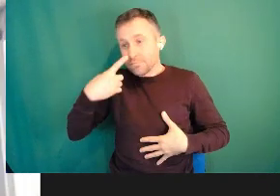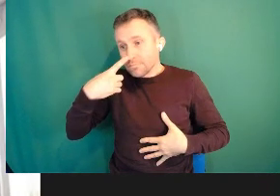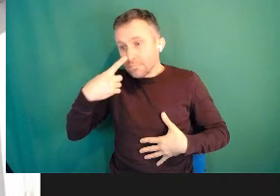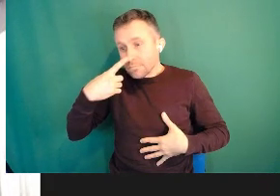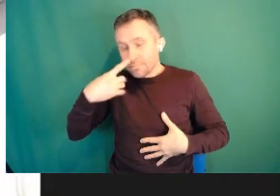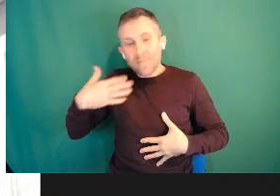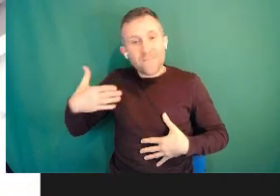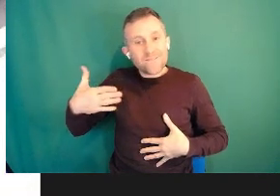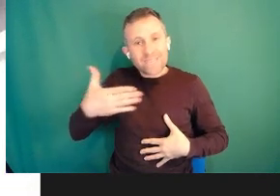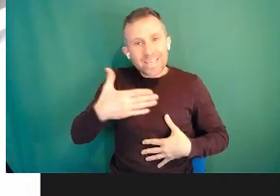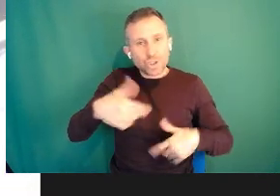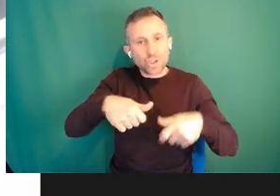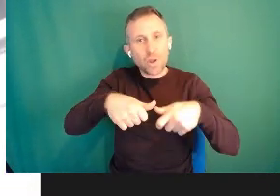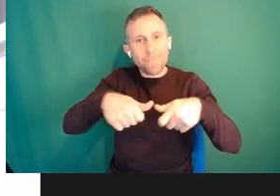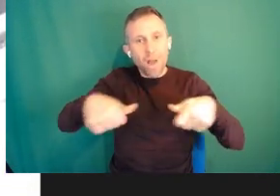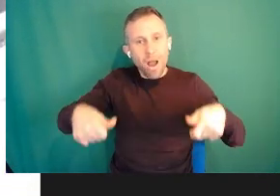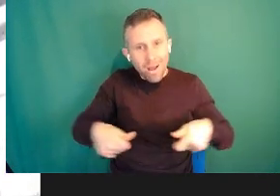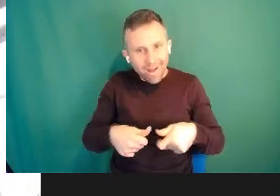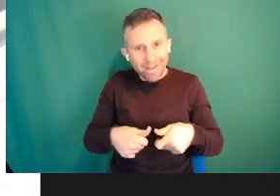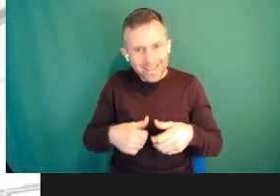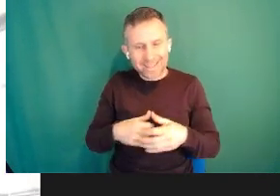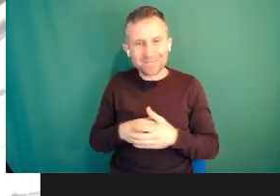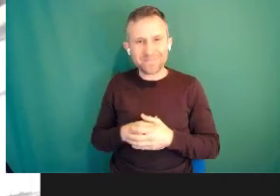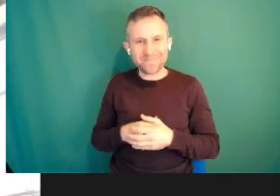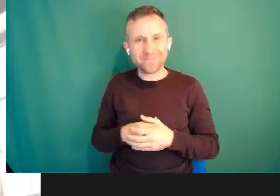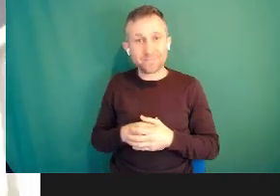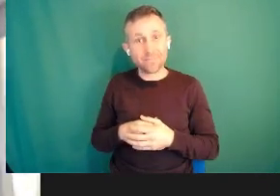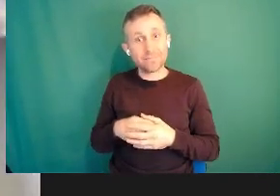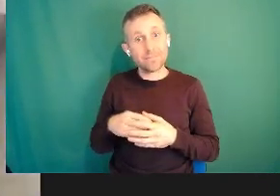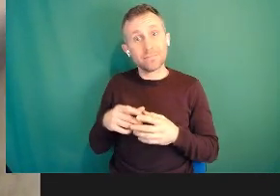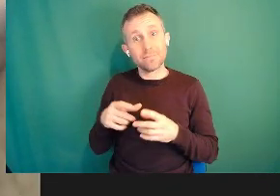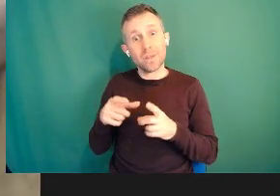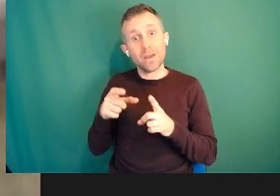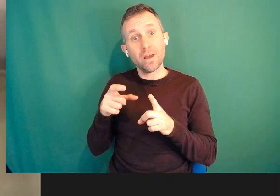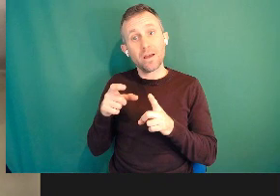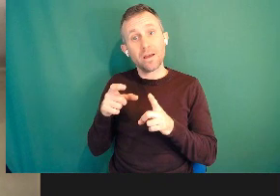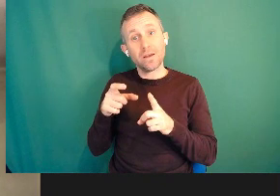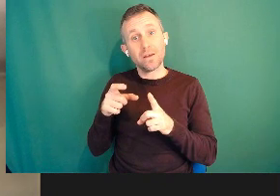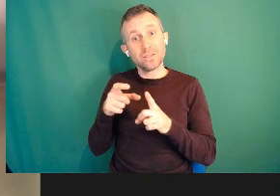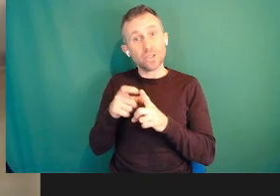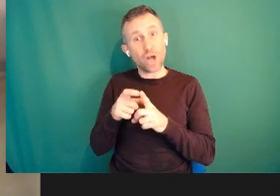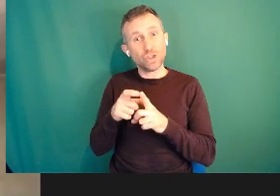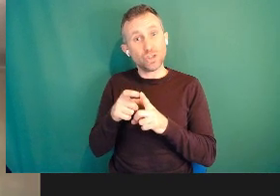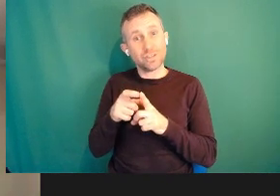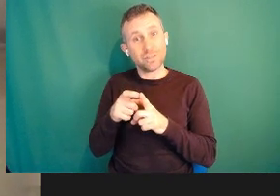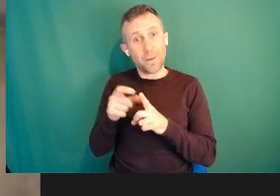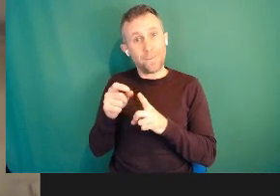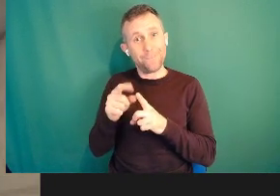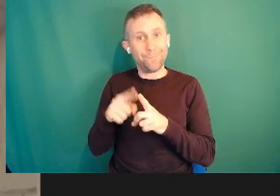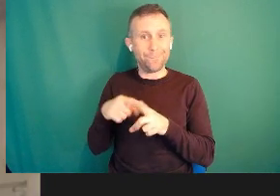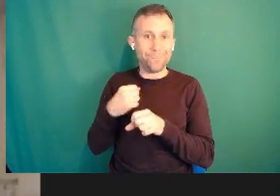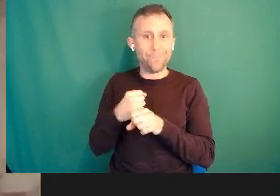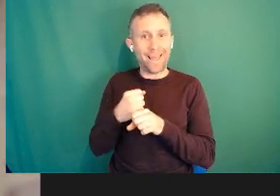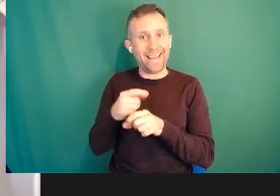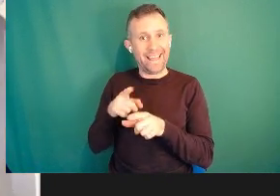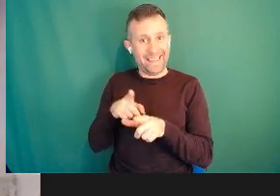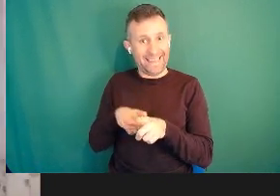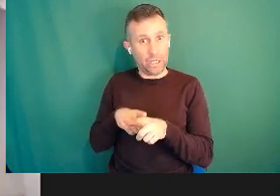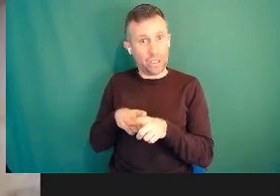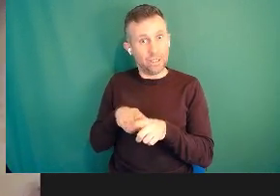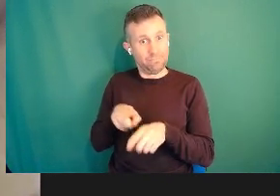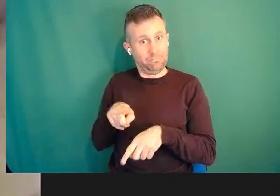Duchess, she put in a kind of very small kitchen, which we use as our staff kitchen, which was then used on the occasion that